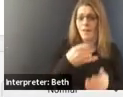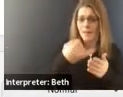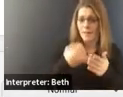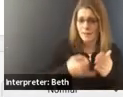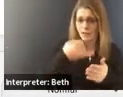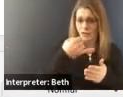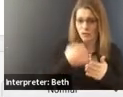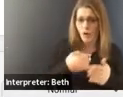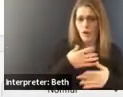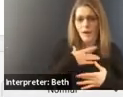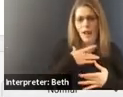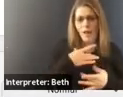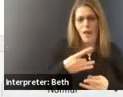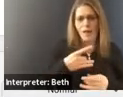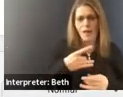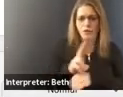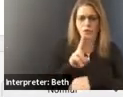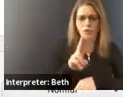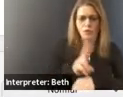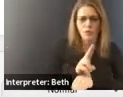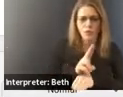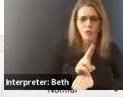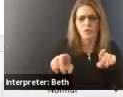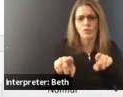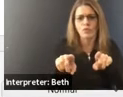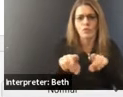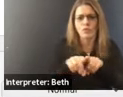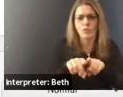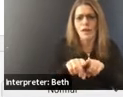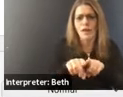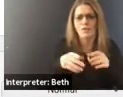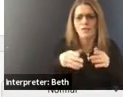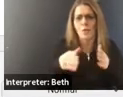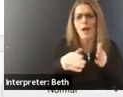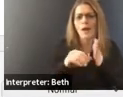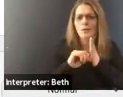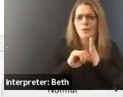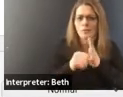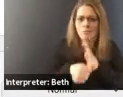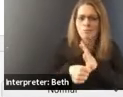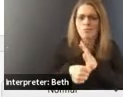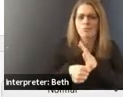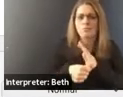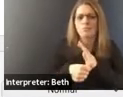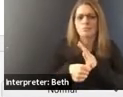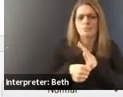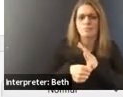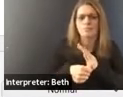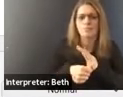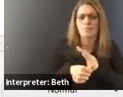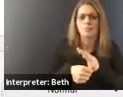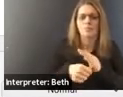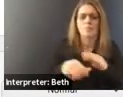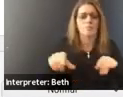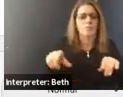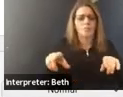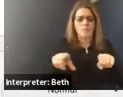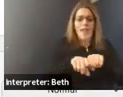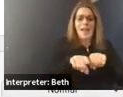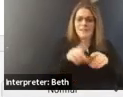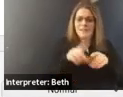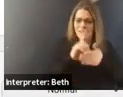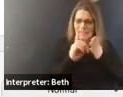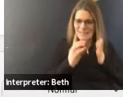as a highlight on knowing, as designers, we all can